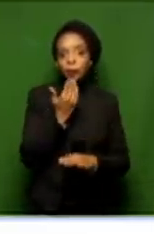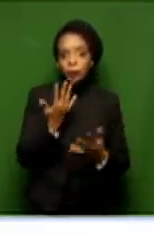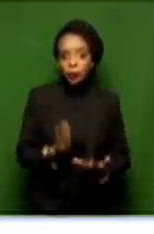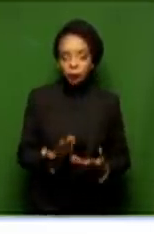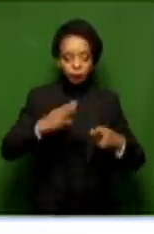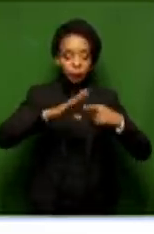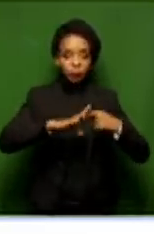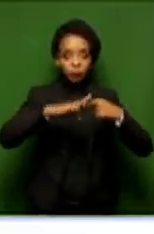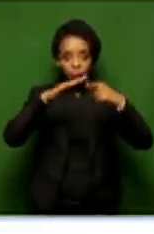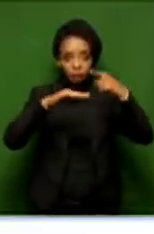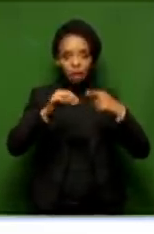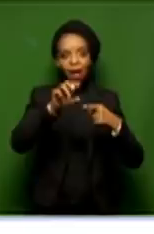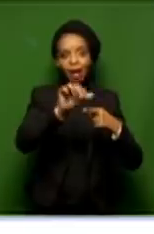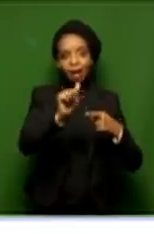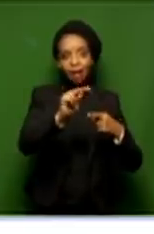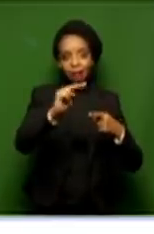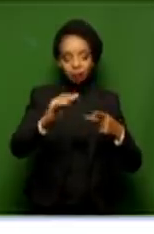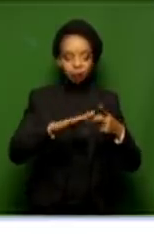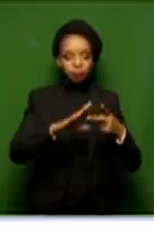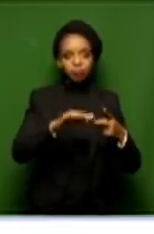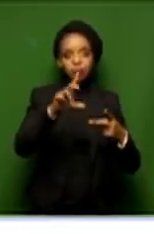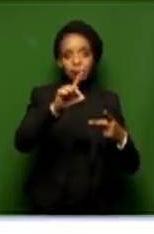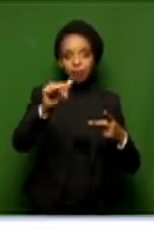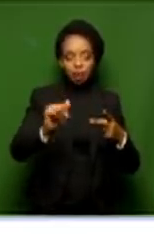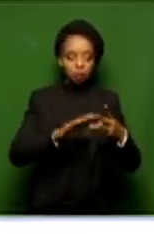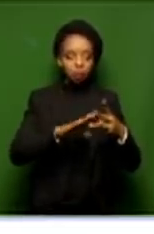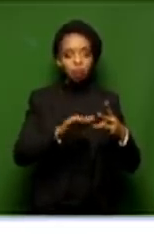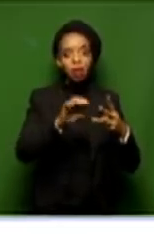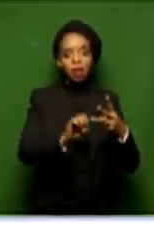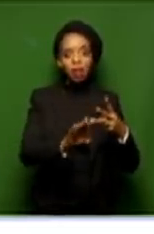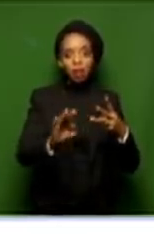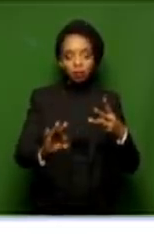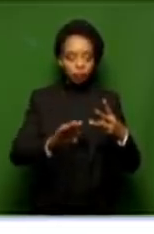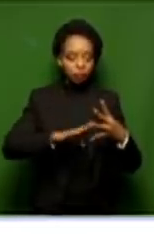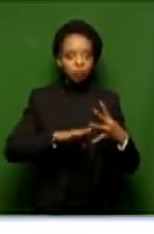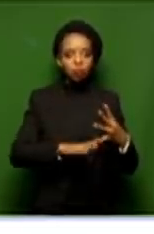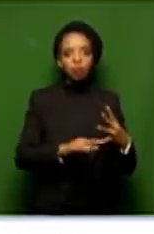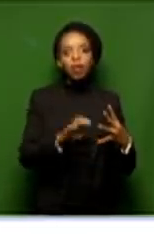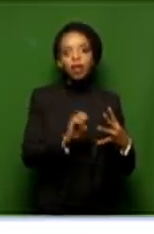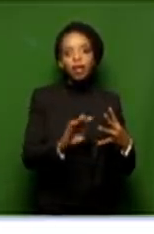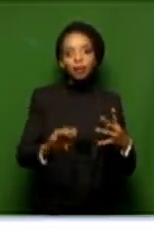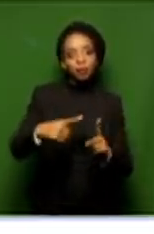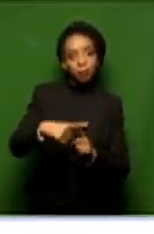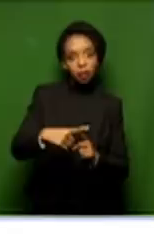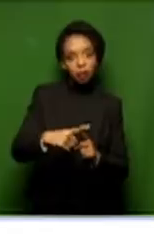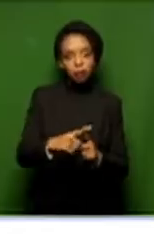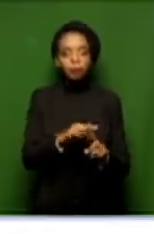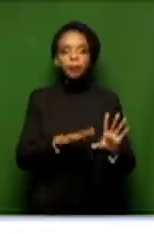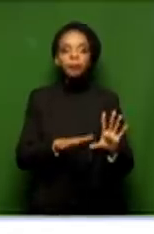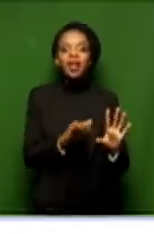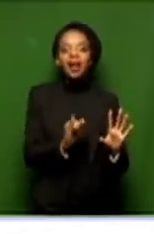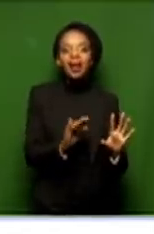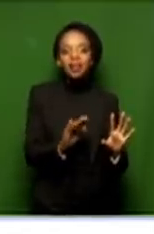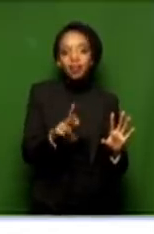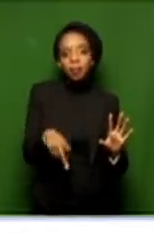the ANC, the DA, followed by the EFF, followed by the Freedom Front Plus, then the